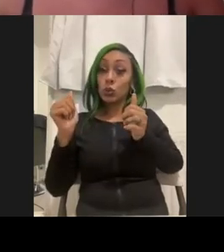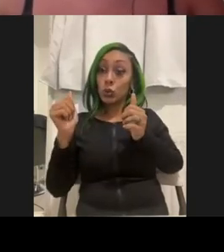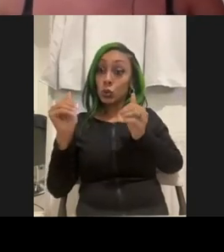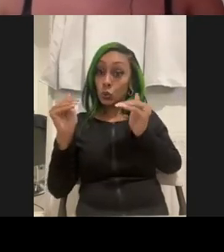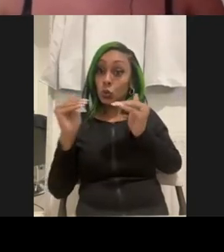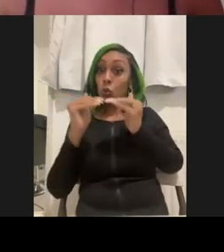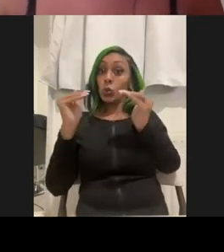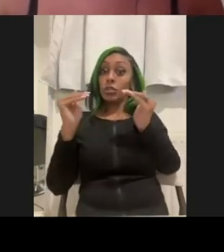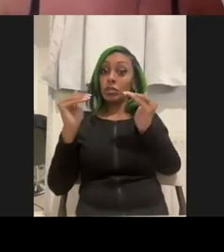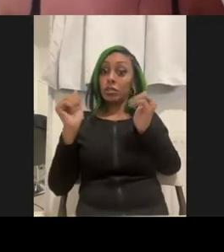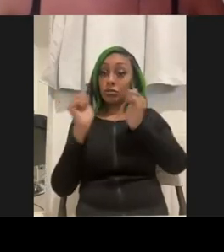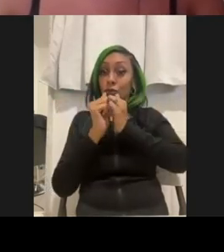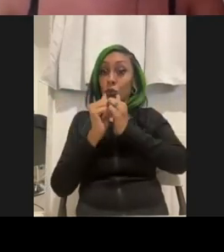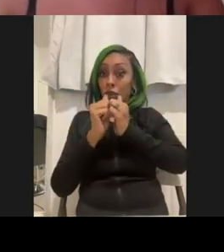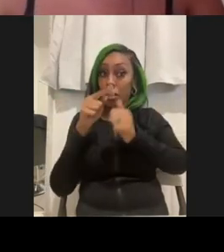provocation,